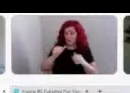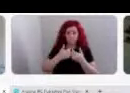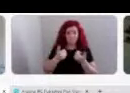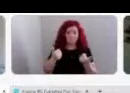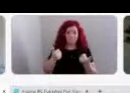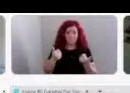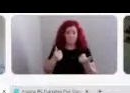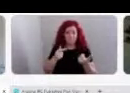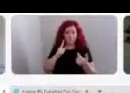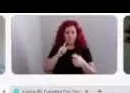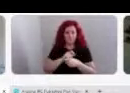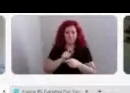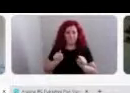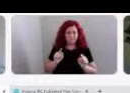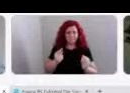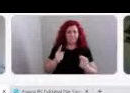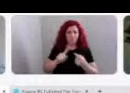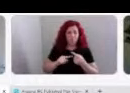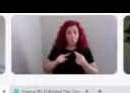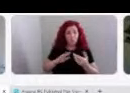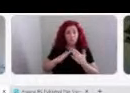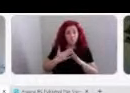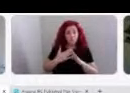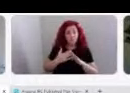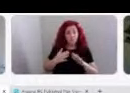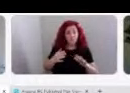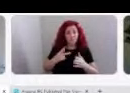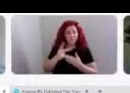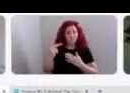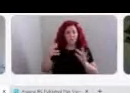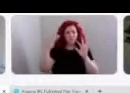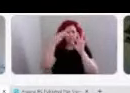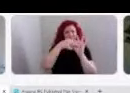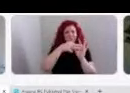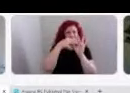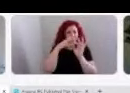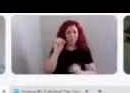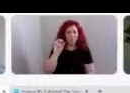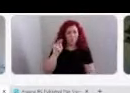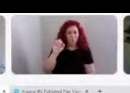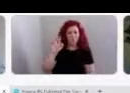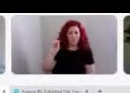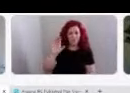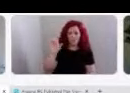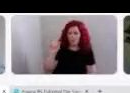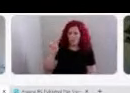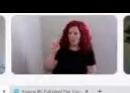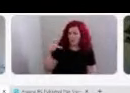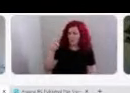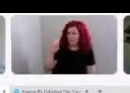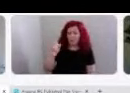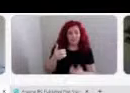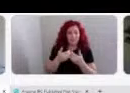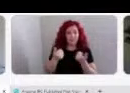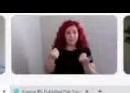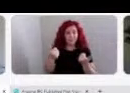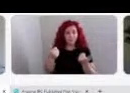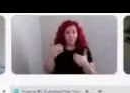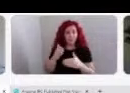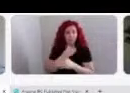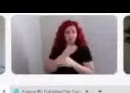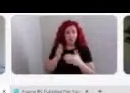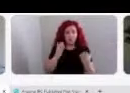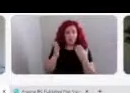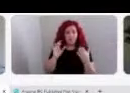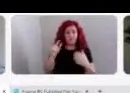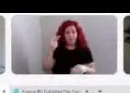community failure to link the coconino part of sedona to the yavapai part of sedona separates shared services such as